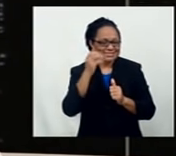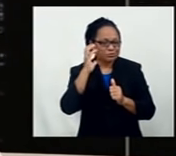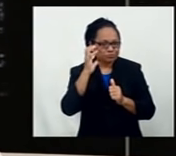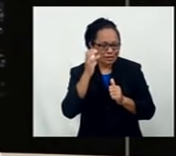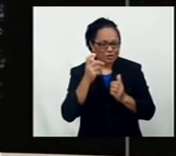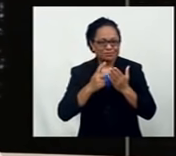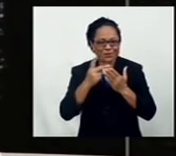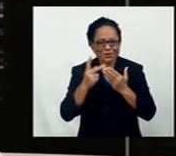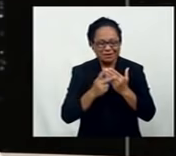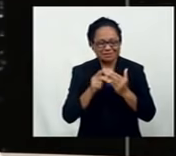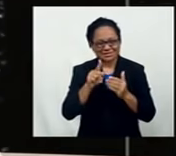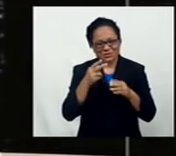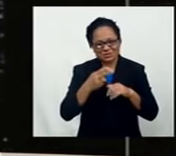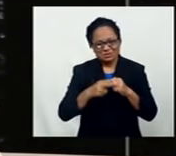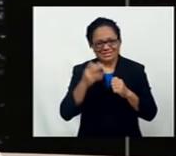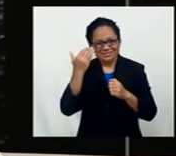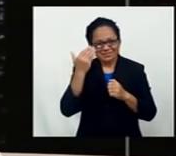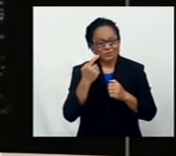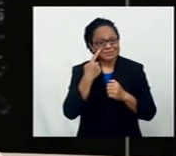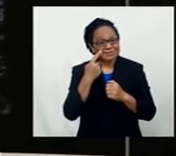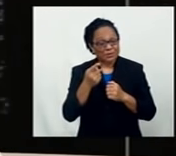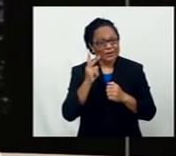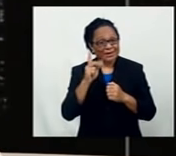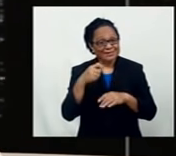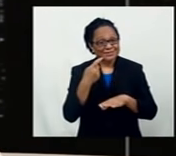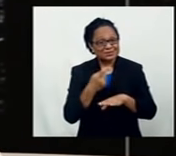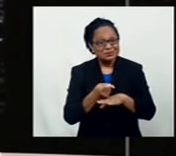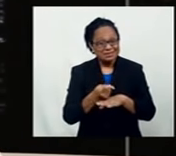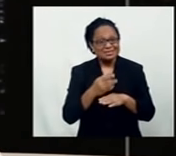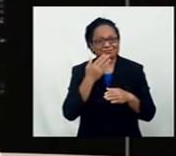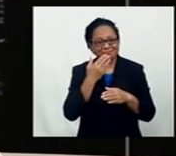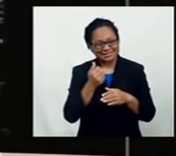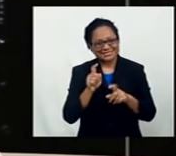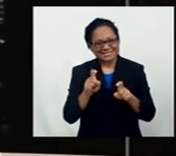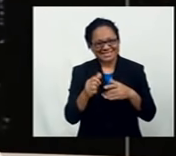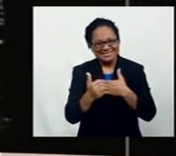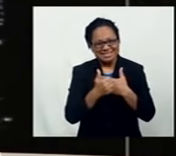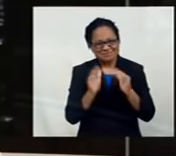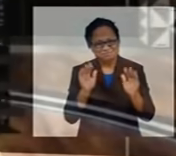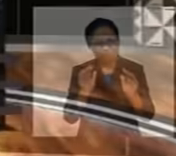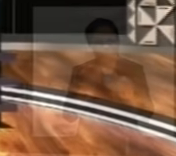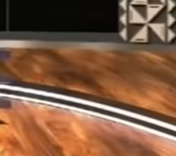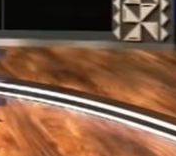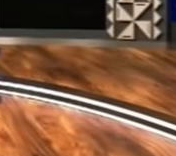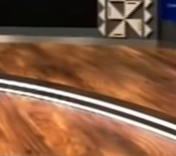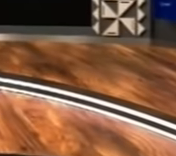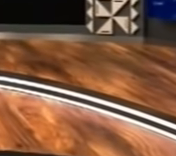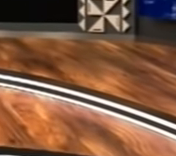That's your news this evening. I'll see you again next week. Until then, stay safe. Modemanta.